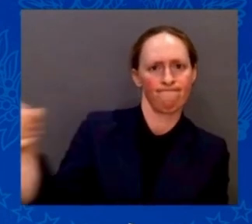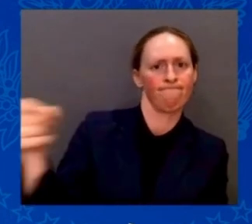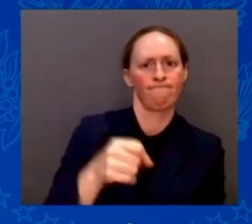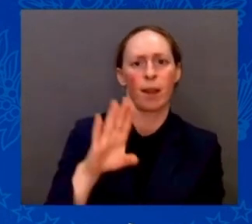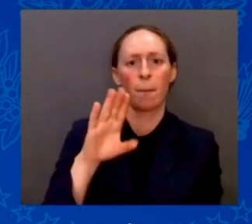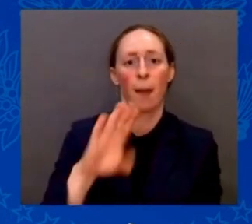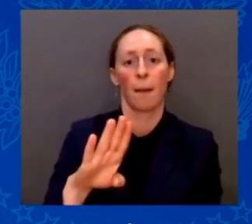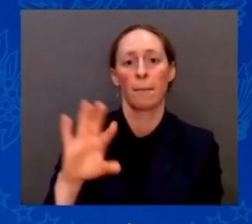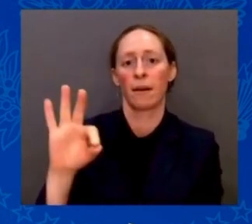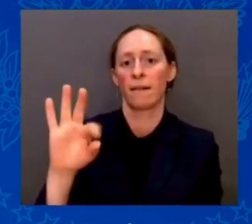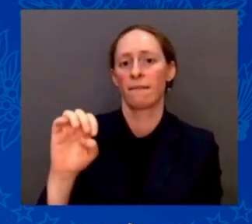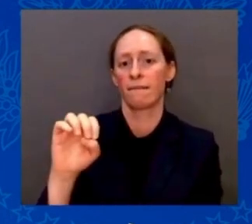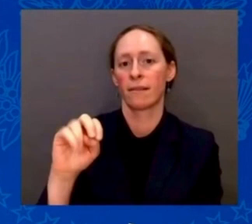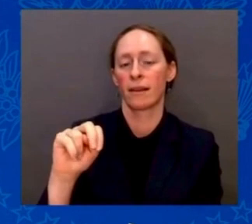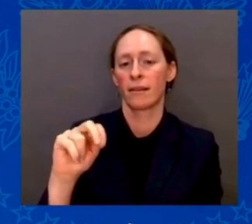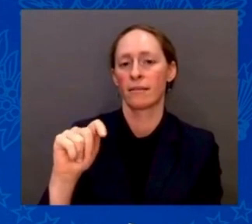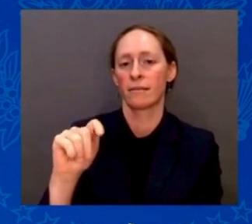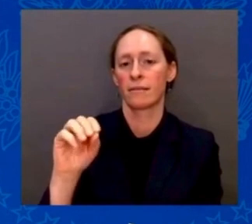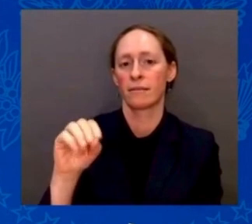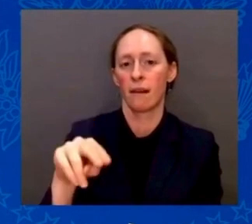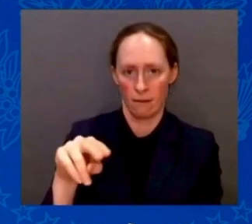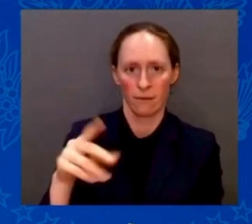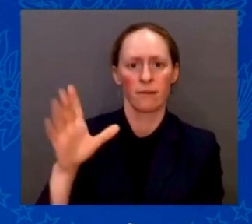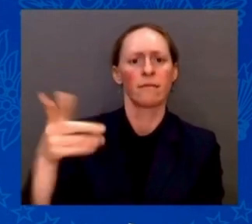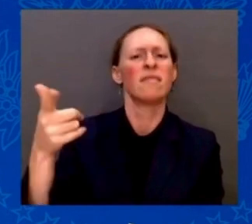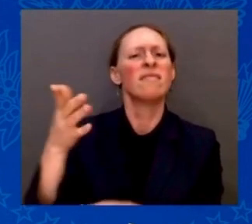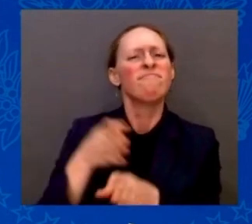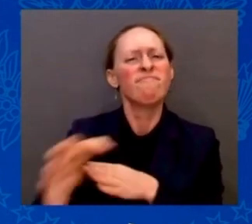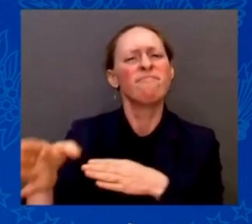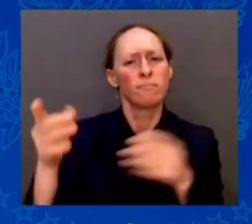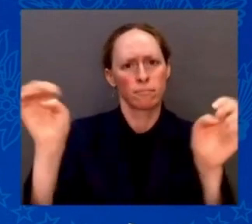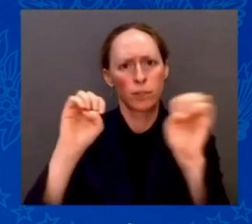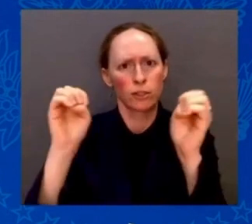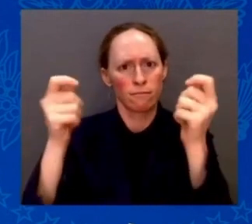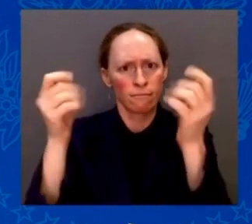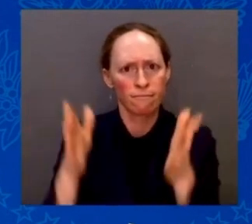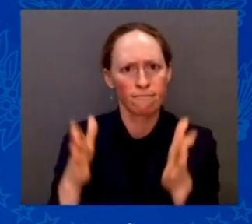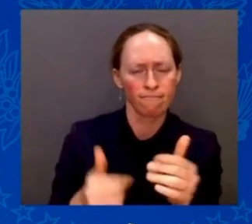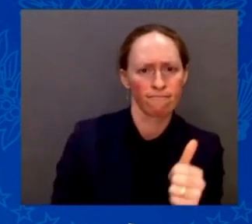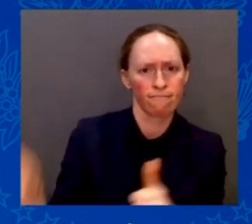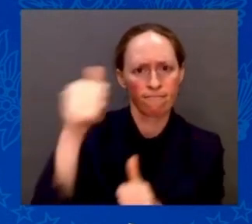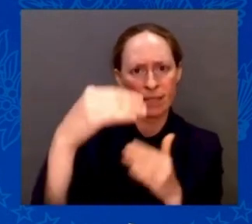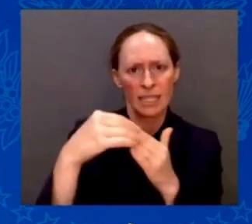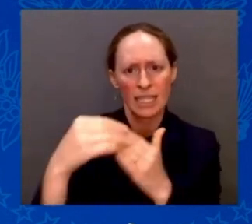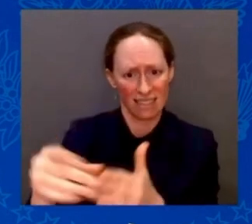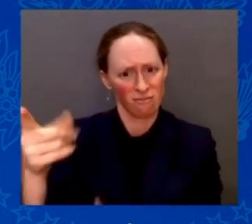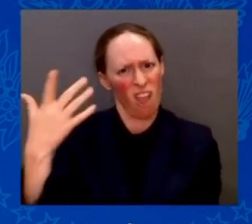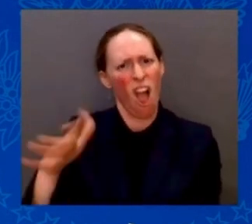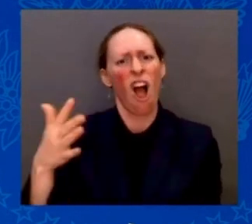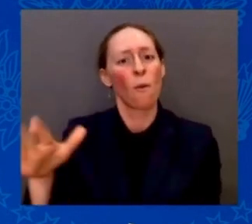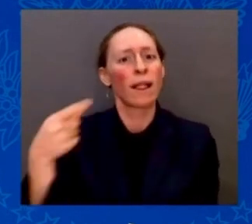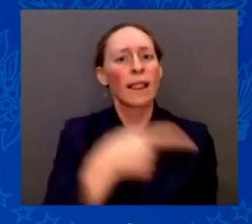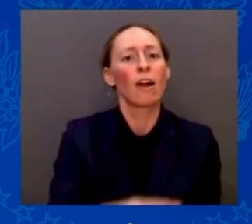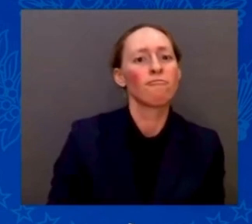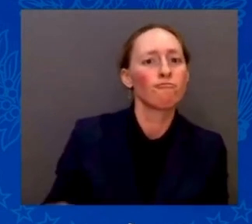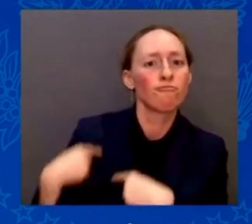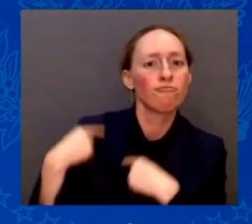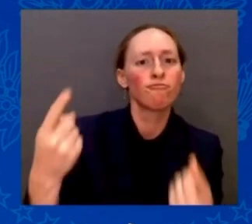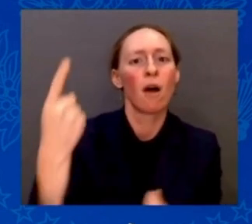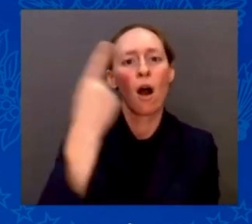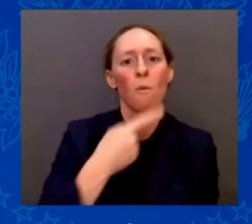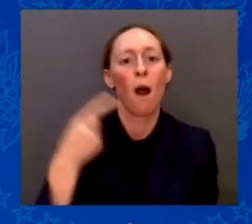who's been on the ground in Hawaii since before the fires erupted, as our chief federal response coordinator, to lead